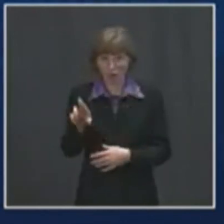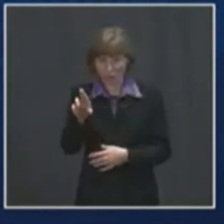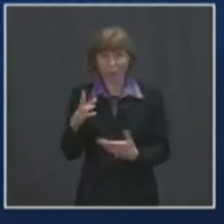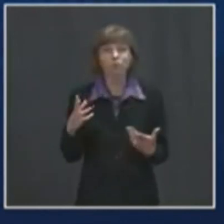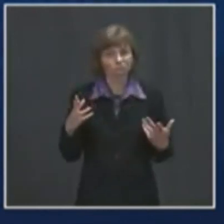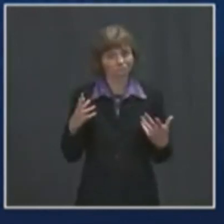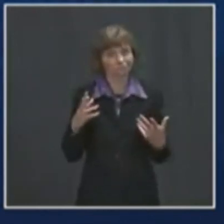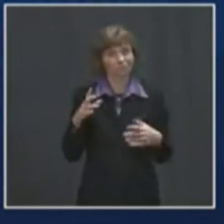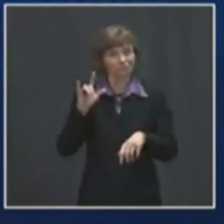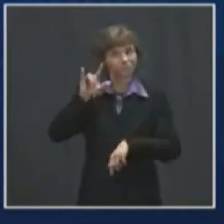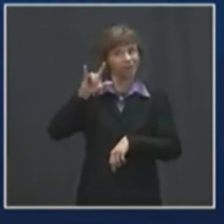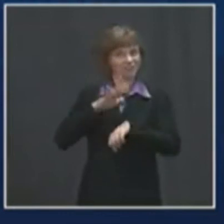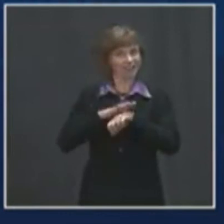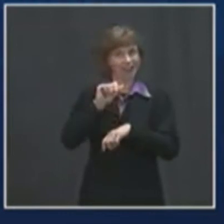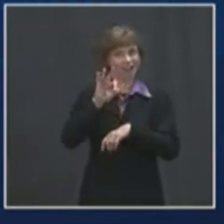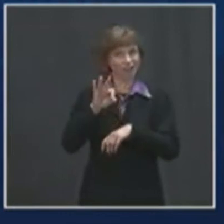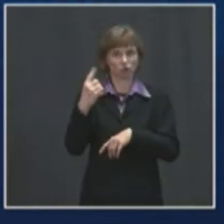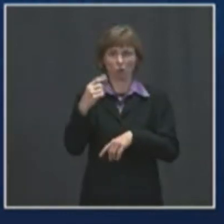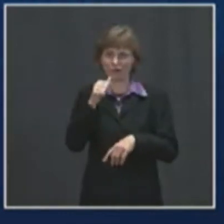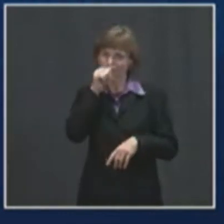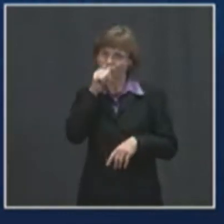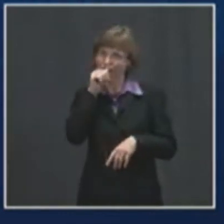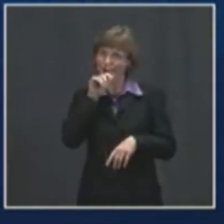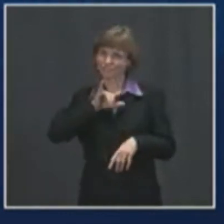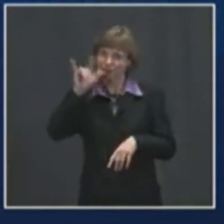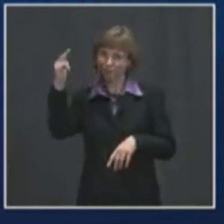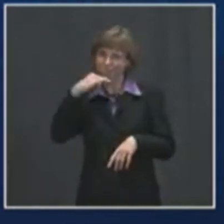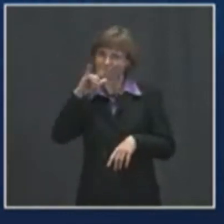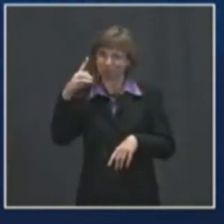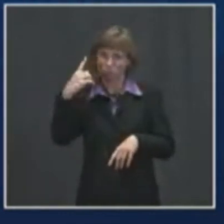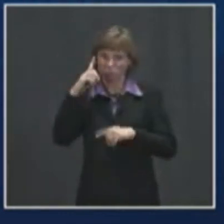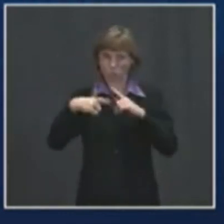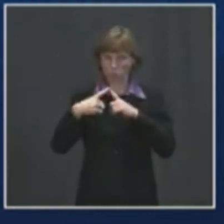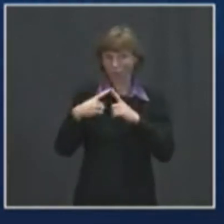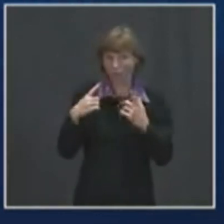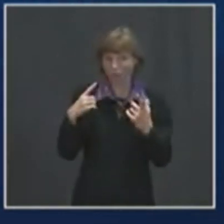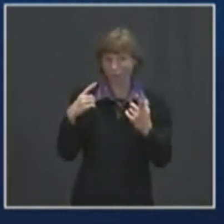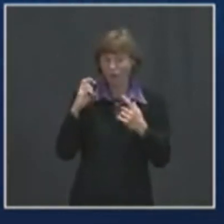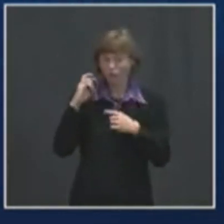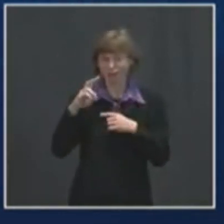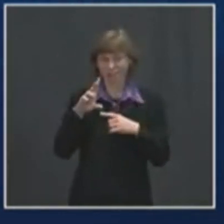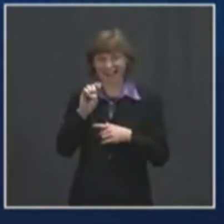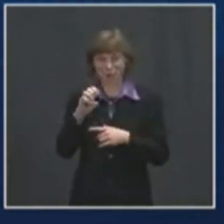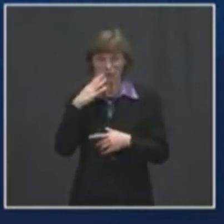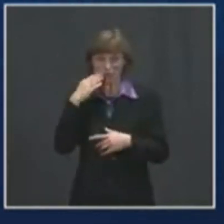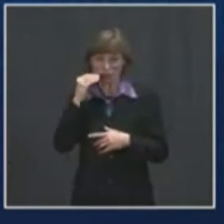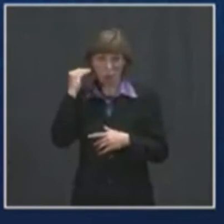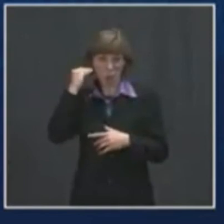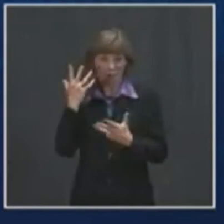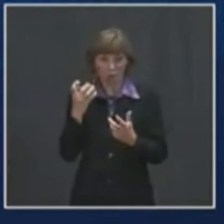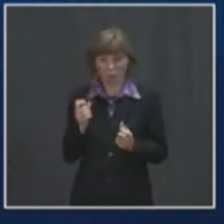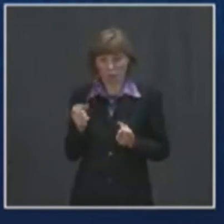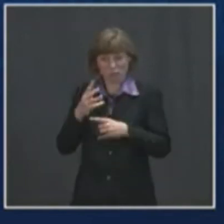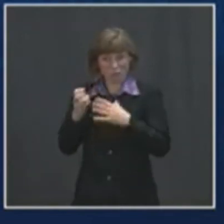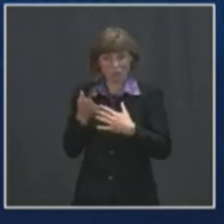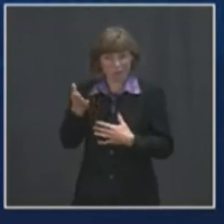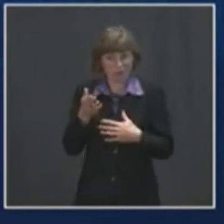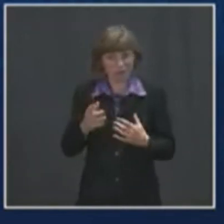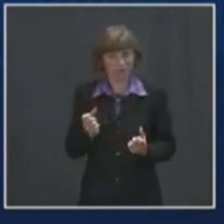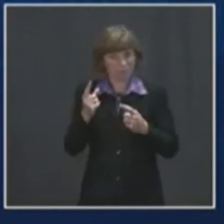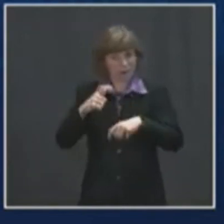Force One, a private plane, when they travel. Delaware is his home, and so he looks forward to spending the weekend there and some time with his